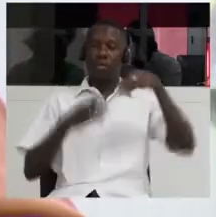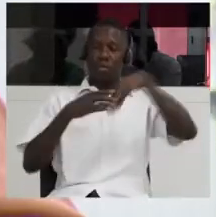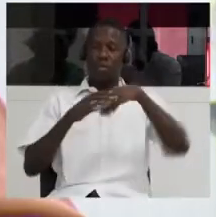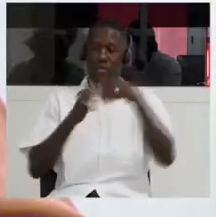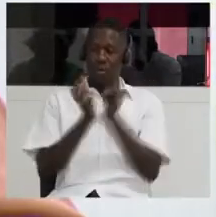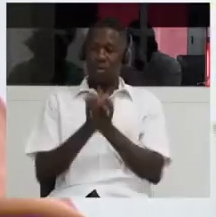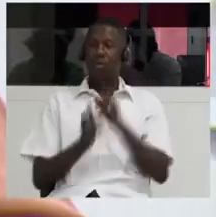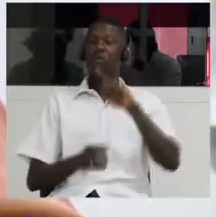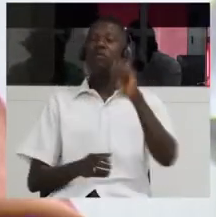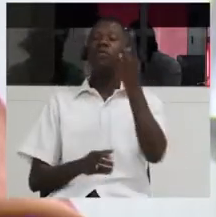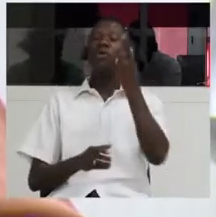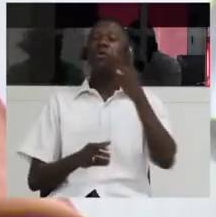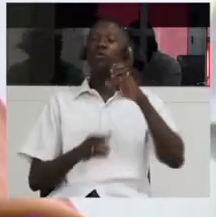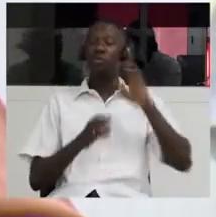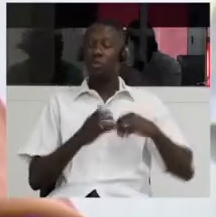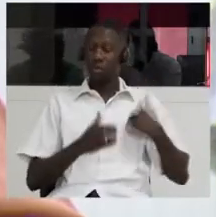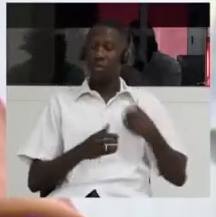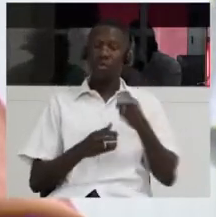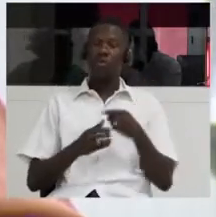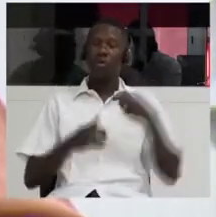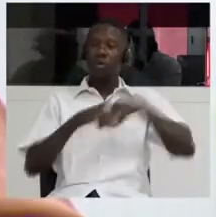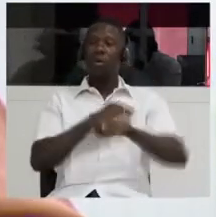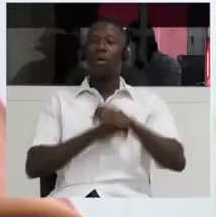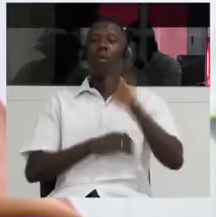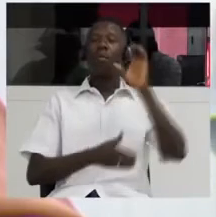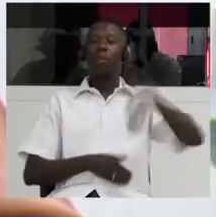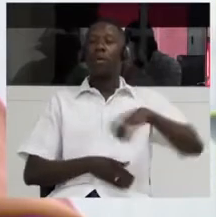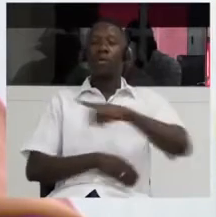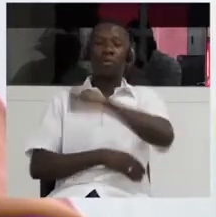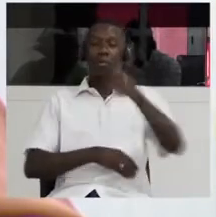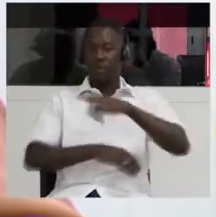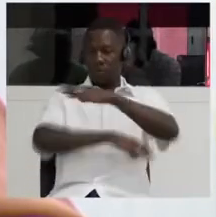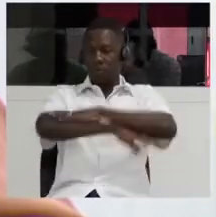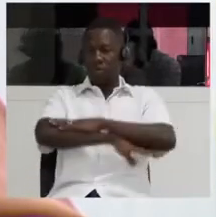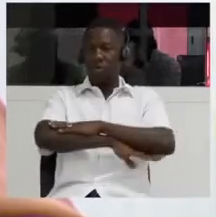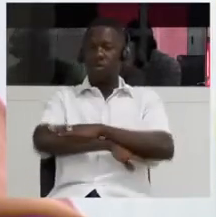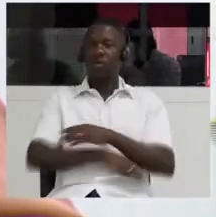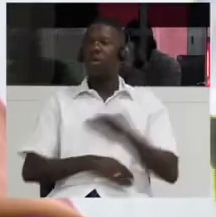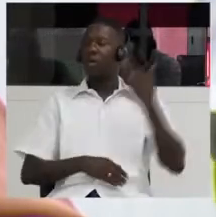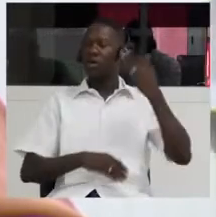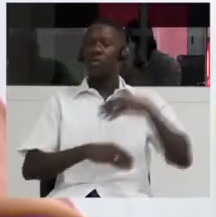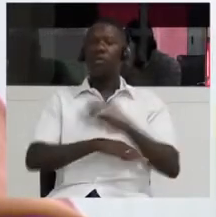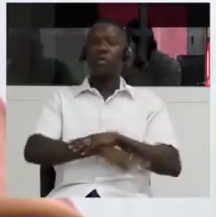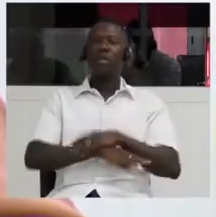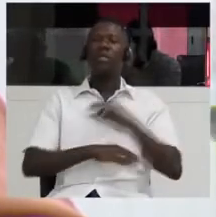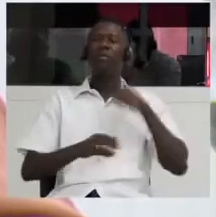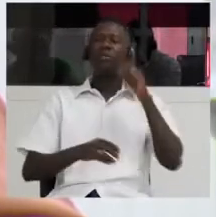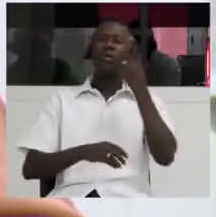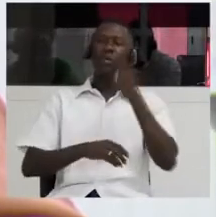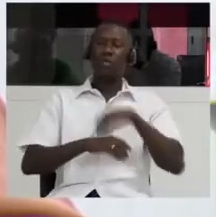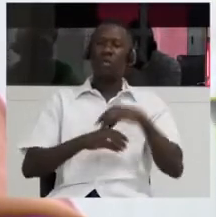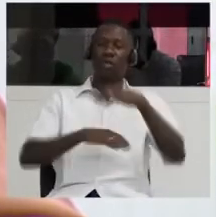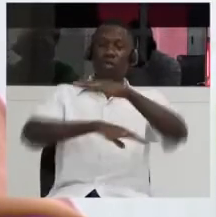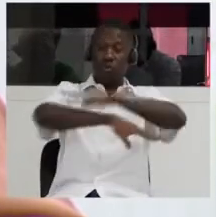were housed in Bakau Primary because then there was the school complex was not ready. So